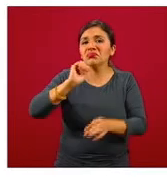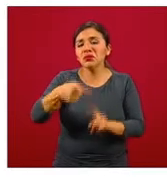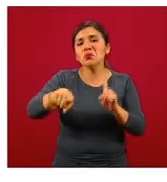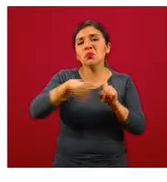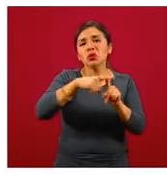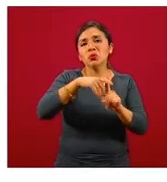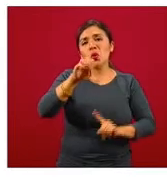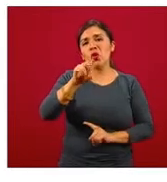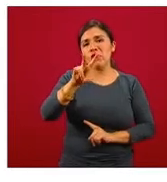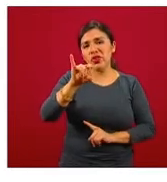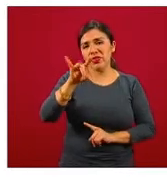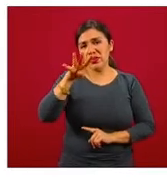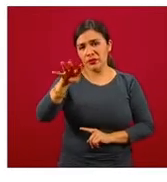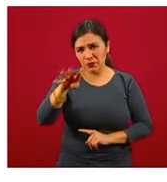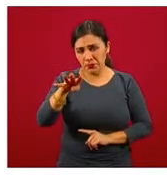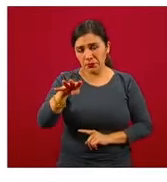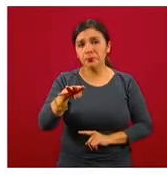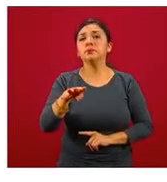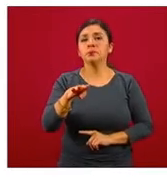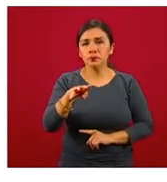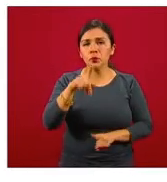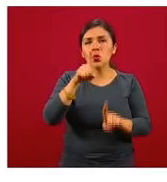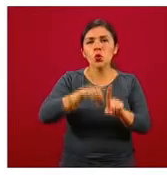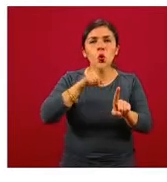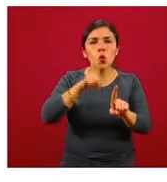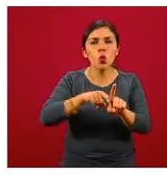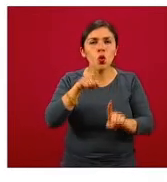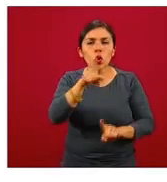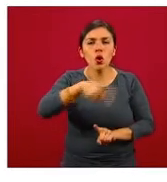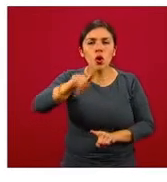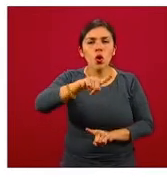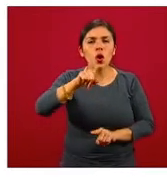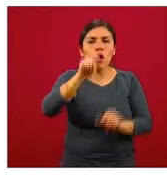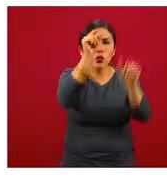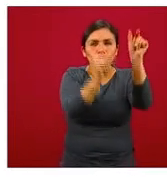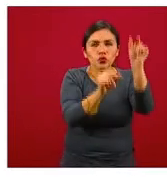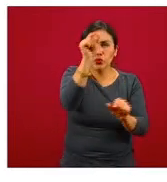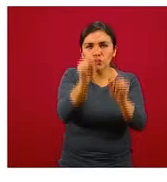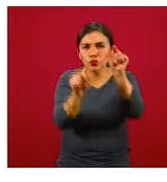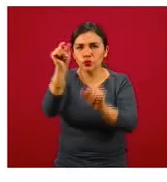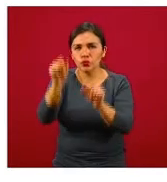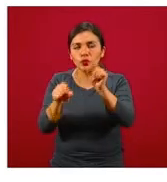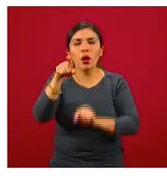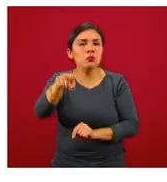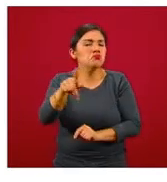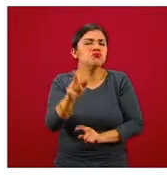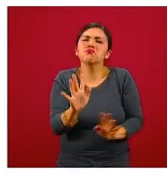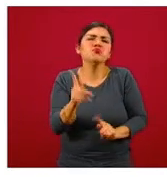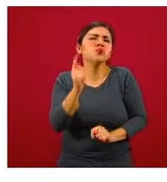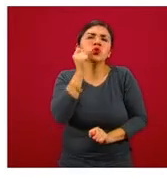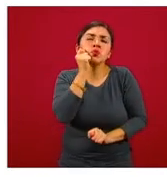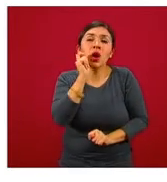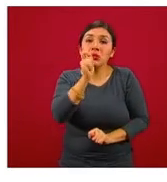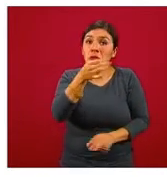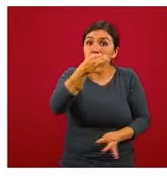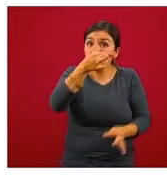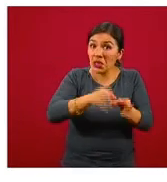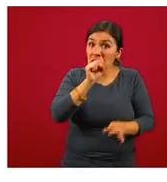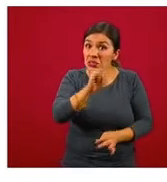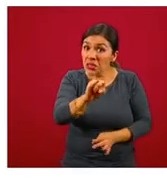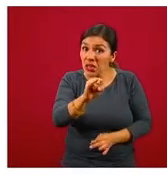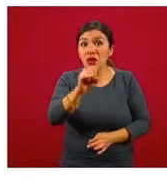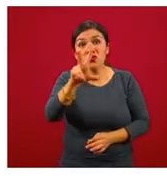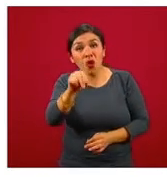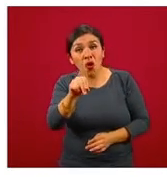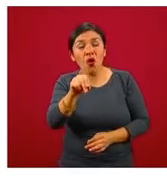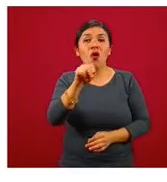more confirmed cases COVID-19. of COVID La ponemos 19, we have that en in barras maroon. azuladas para que This is independientemente de so si that son whether they're confirmados, que es el color